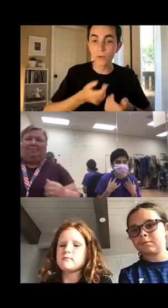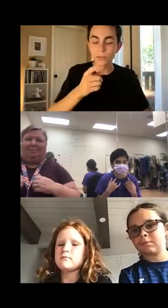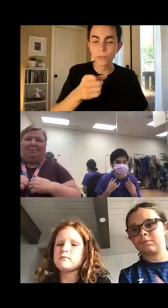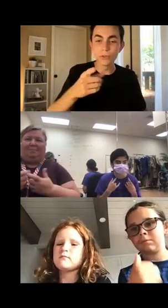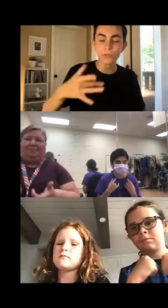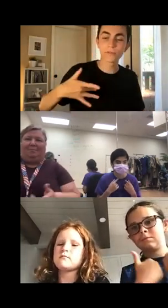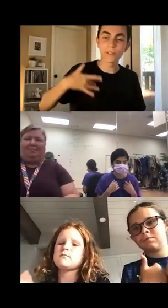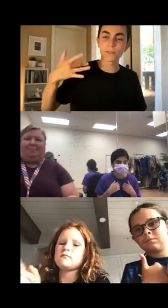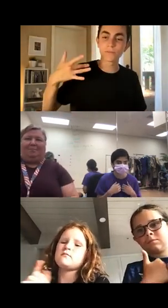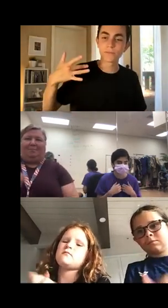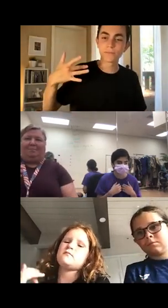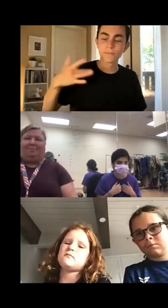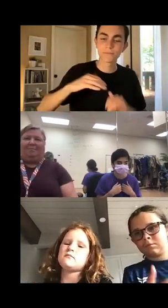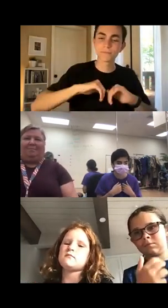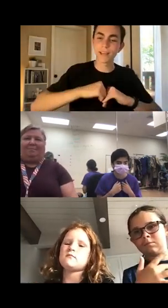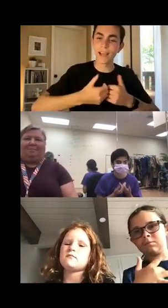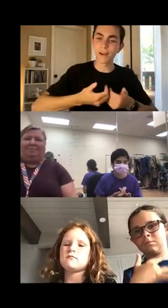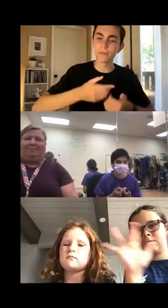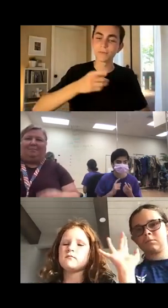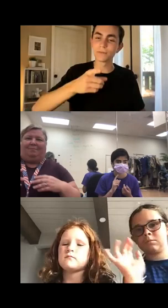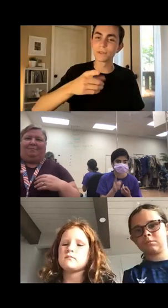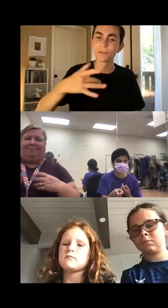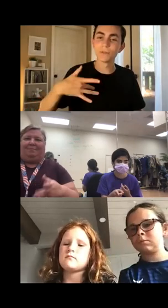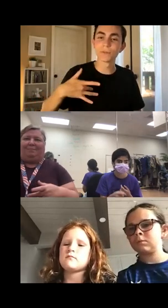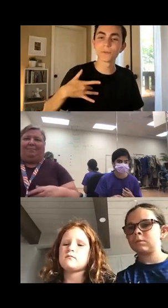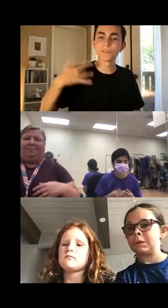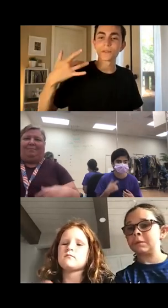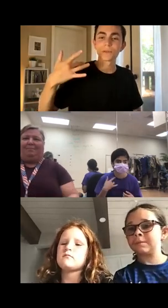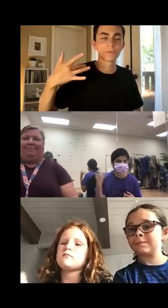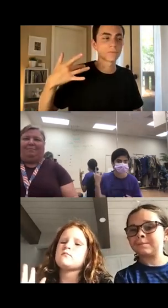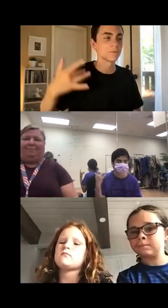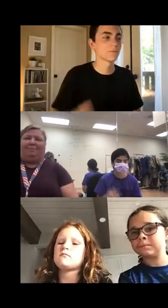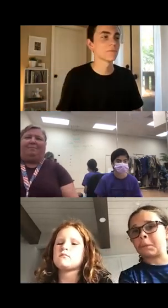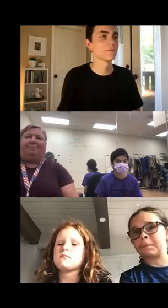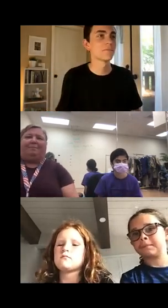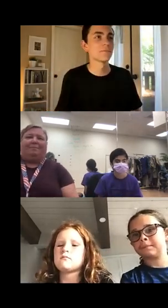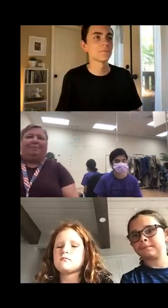how you feel, how you feel,